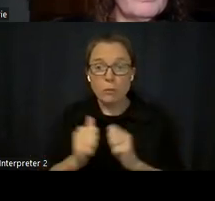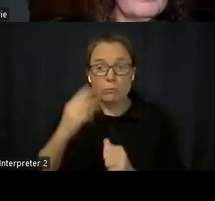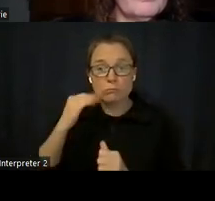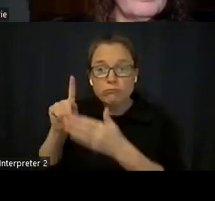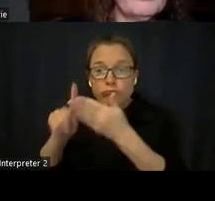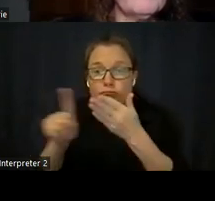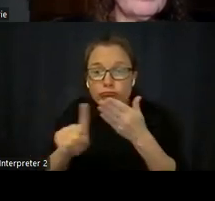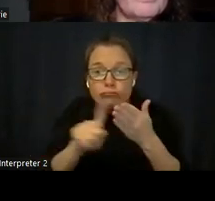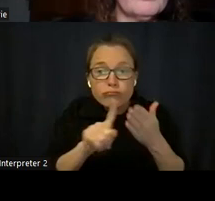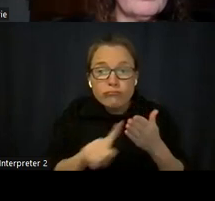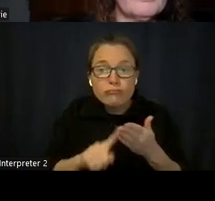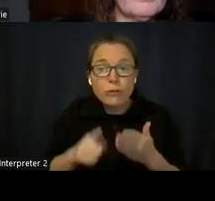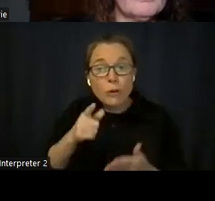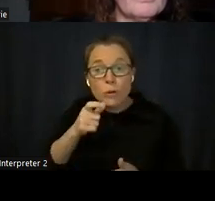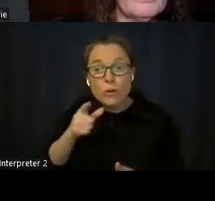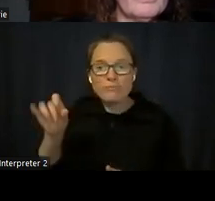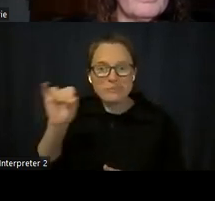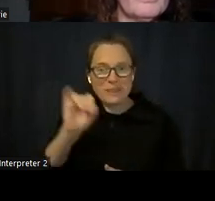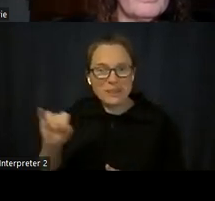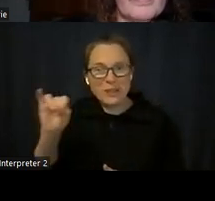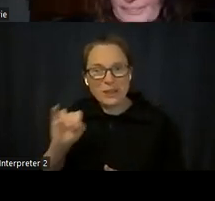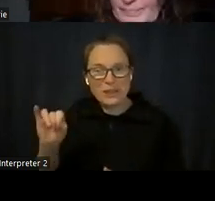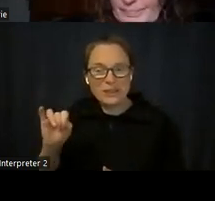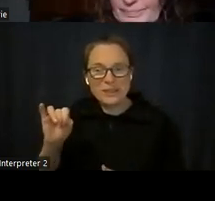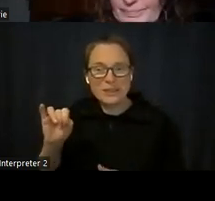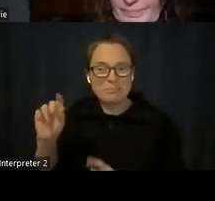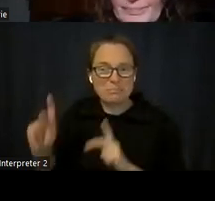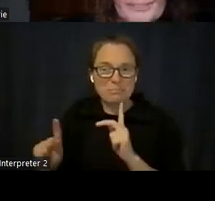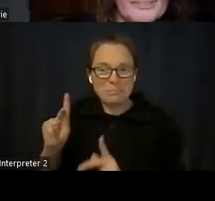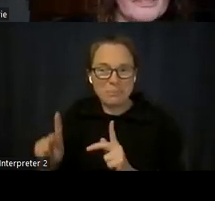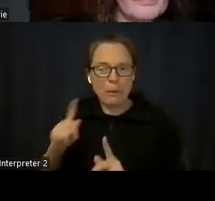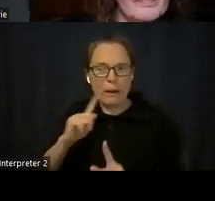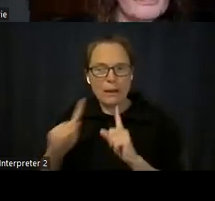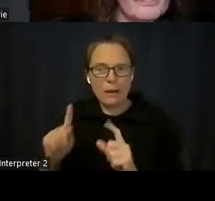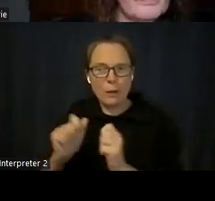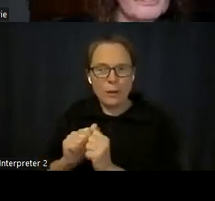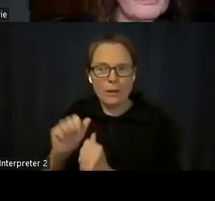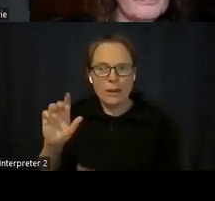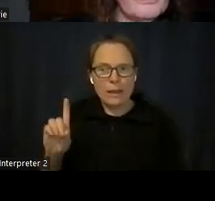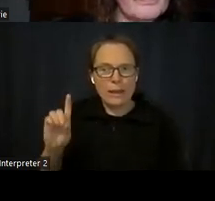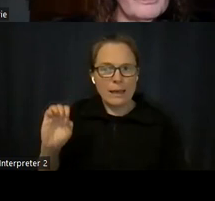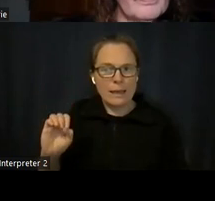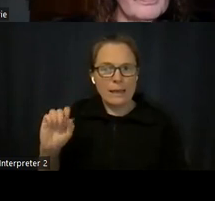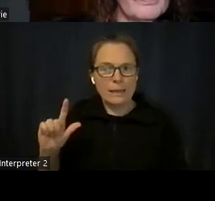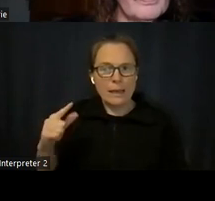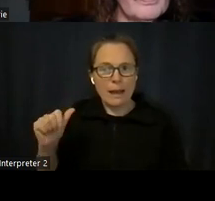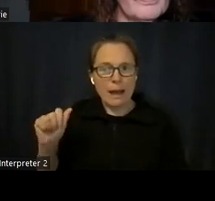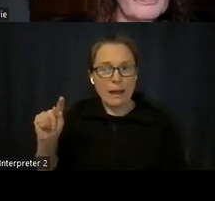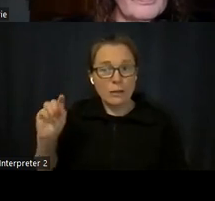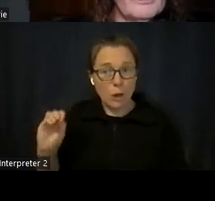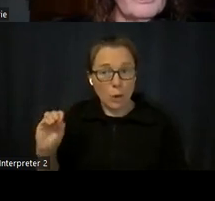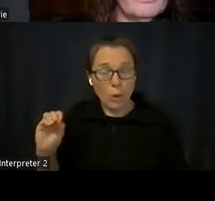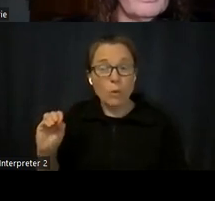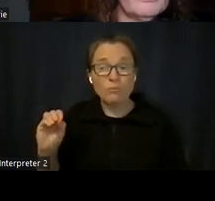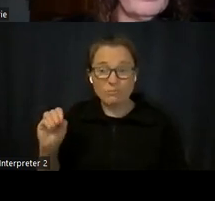adjusters. Talking to one of the CRC members, Mr. Delgado, it seems like, yeah, it would seem like that people with